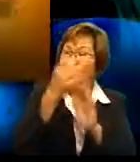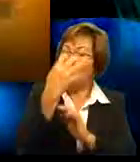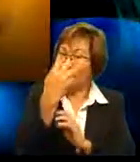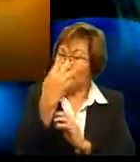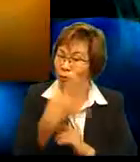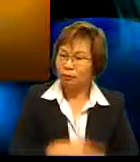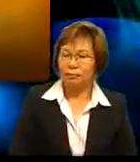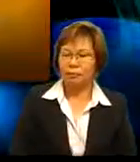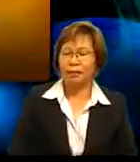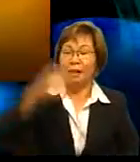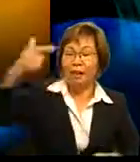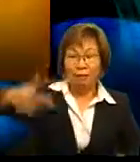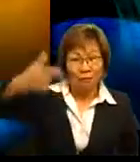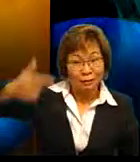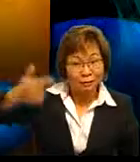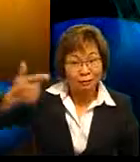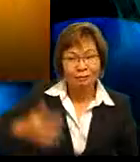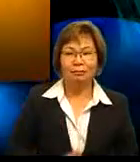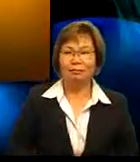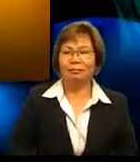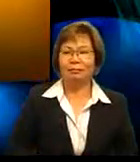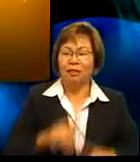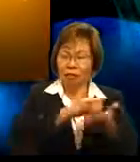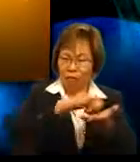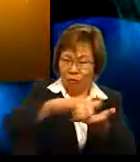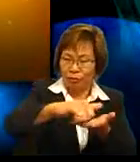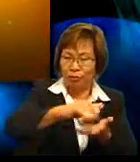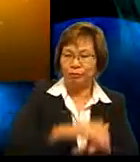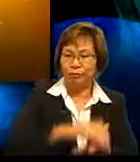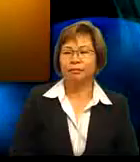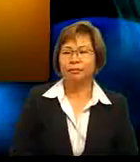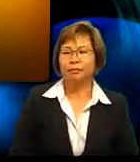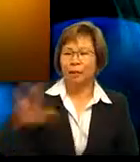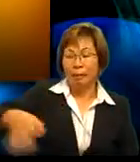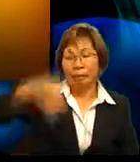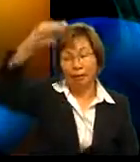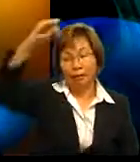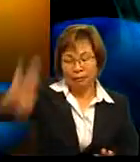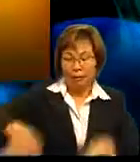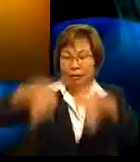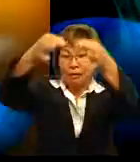Kong, London, New York, Paris,